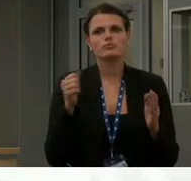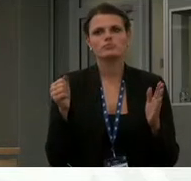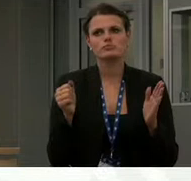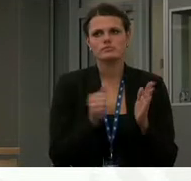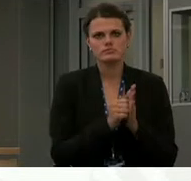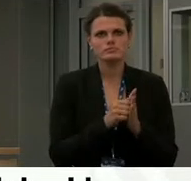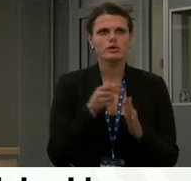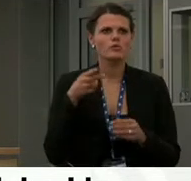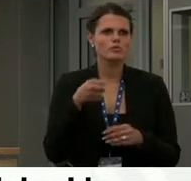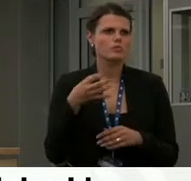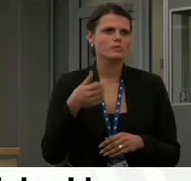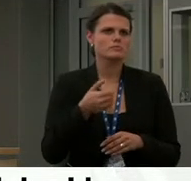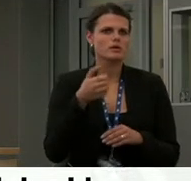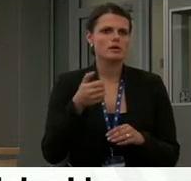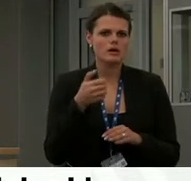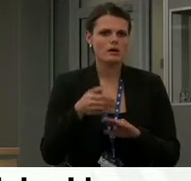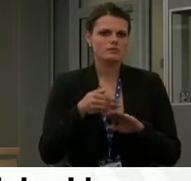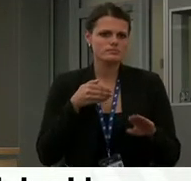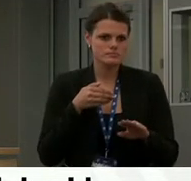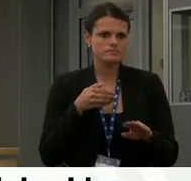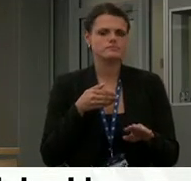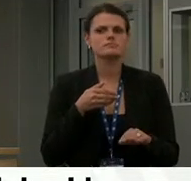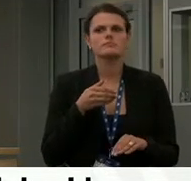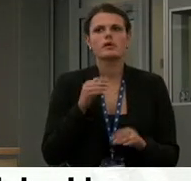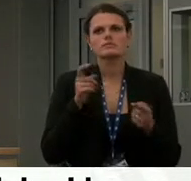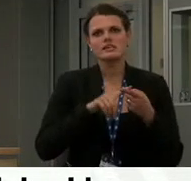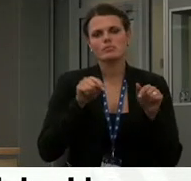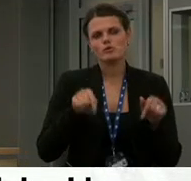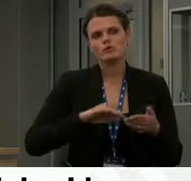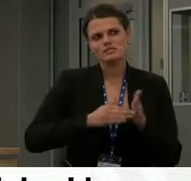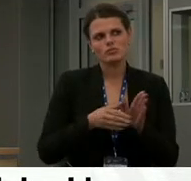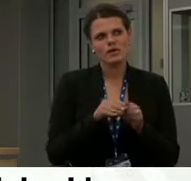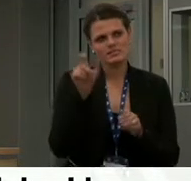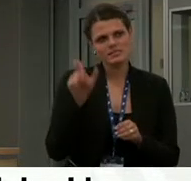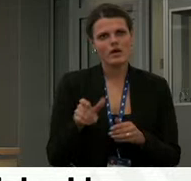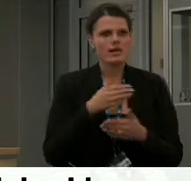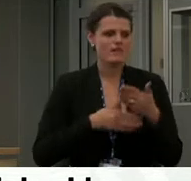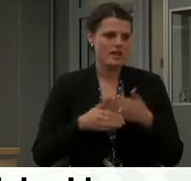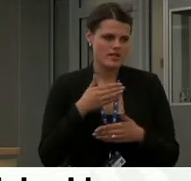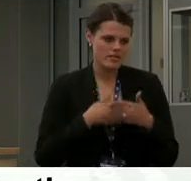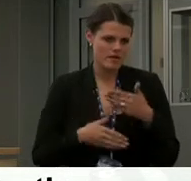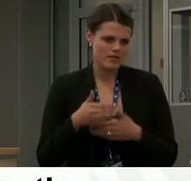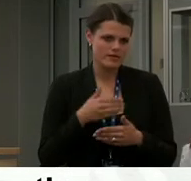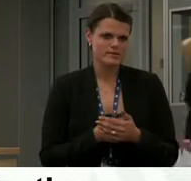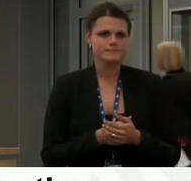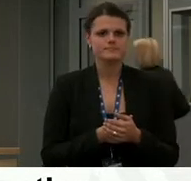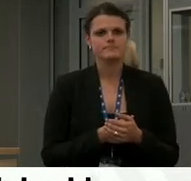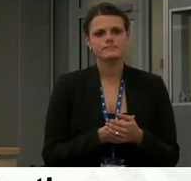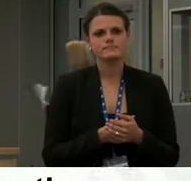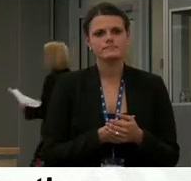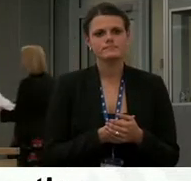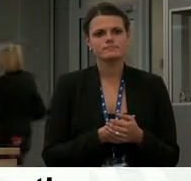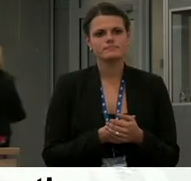early 2015 point specifically to the situation of persons with disability. With